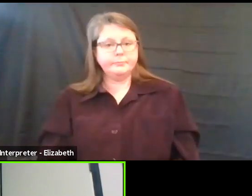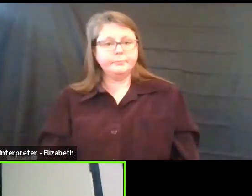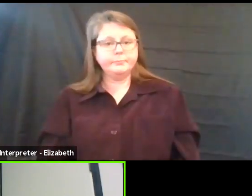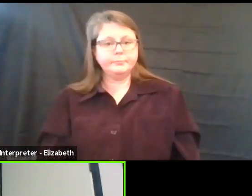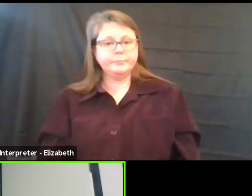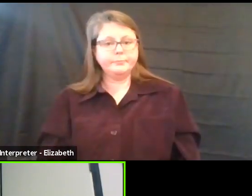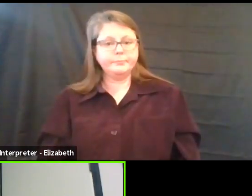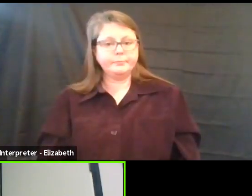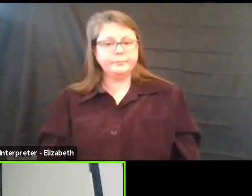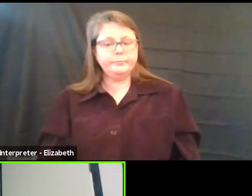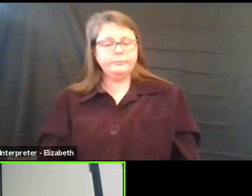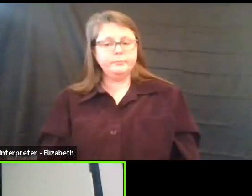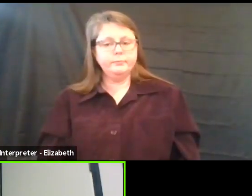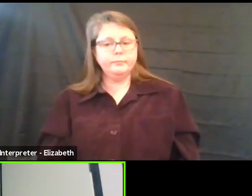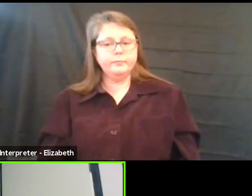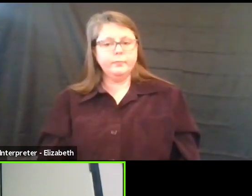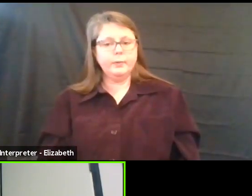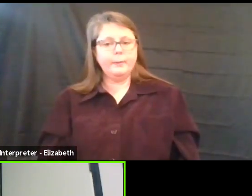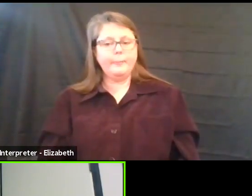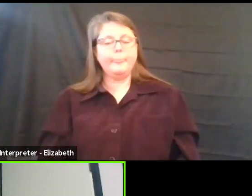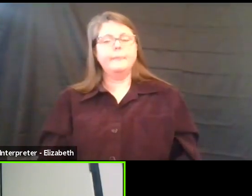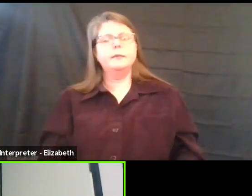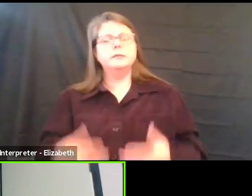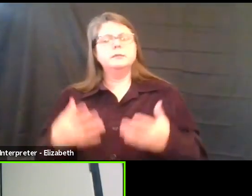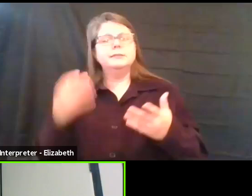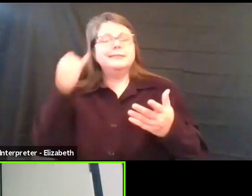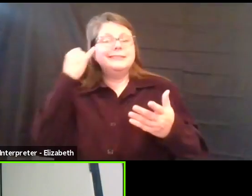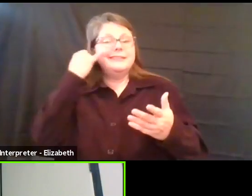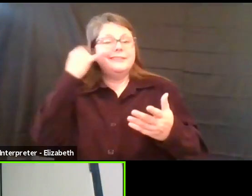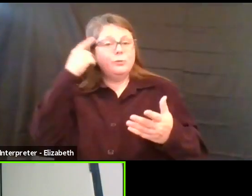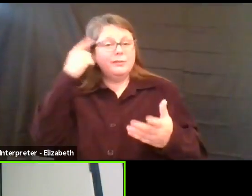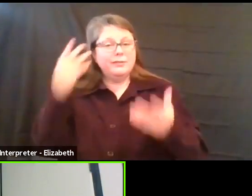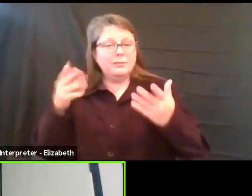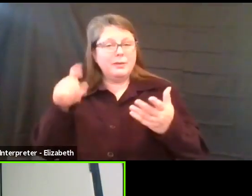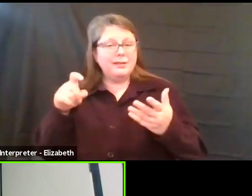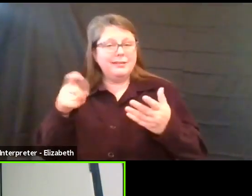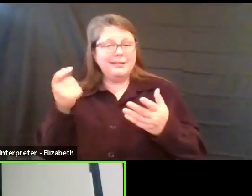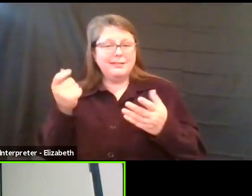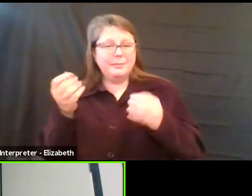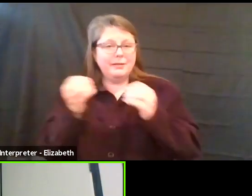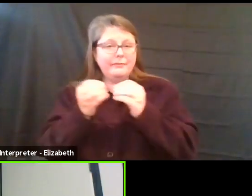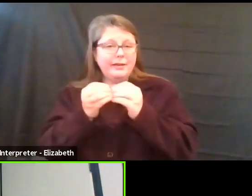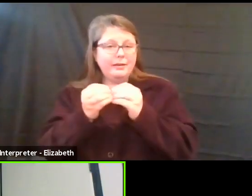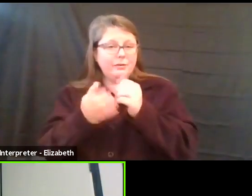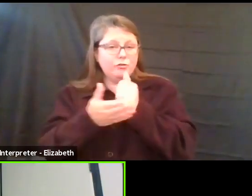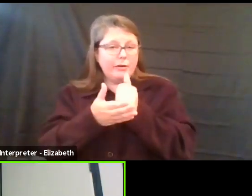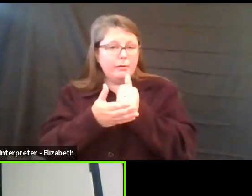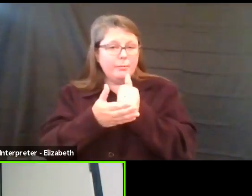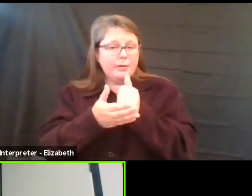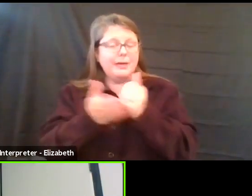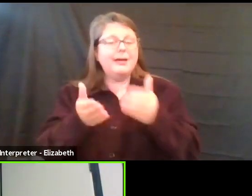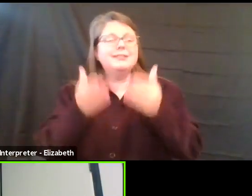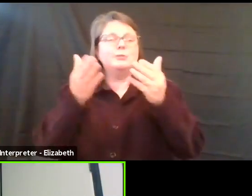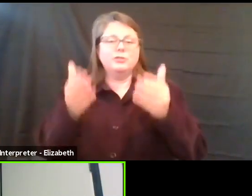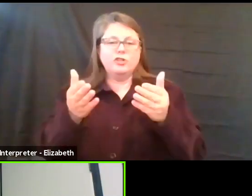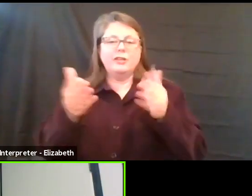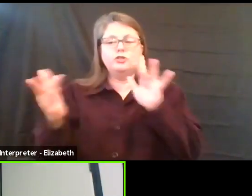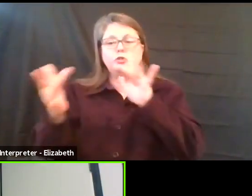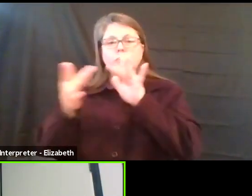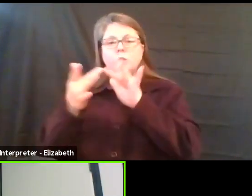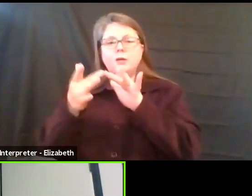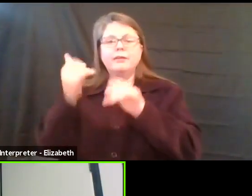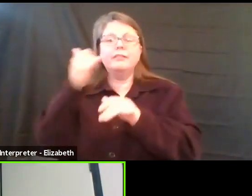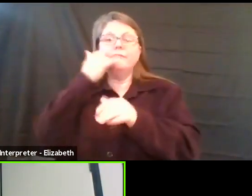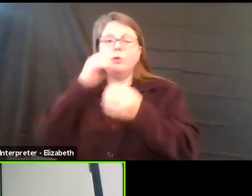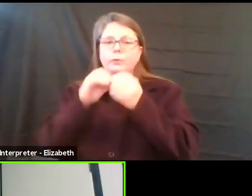So what you can expect there, if you think you might need a little bit of extra help, I would suggest that you call the 800 number, because then that way you'll actually be talking